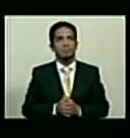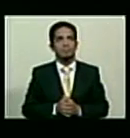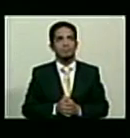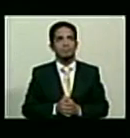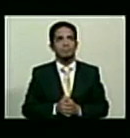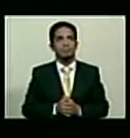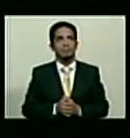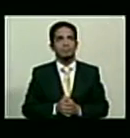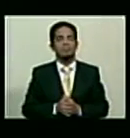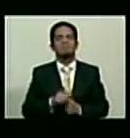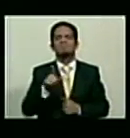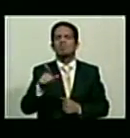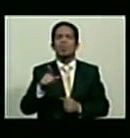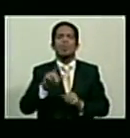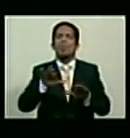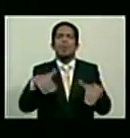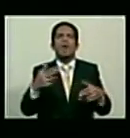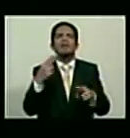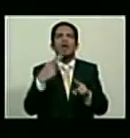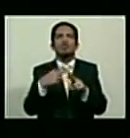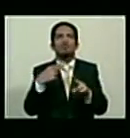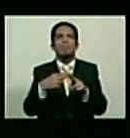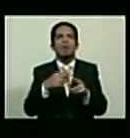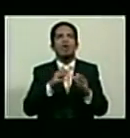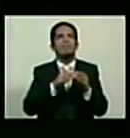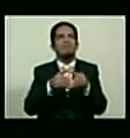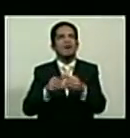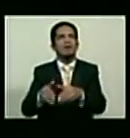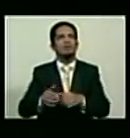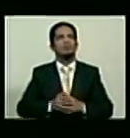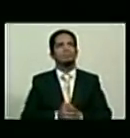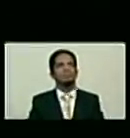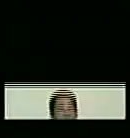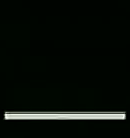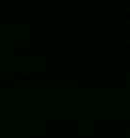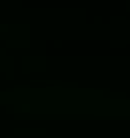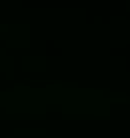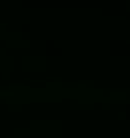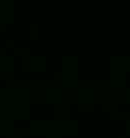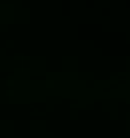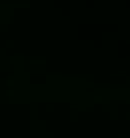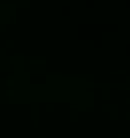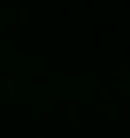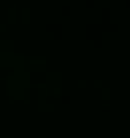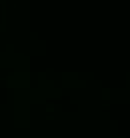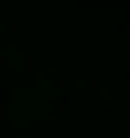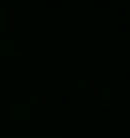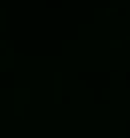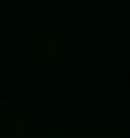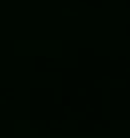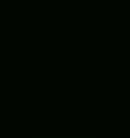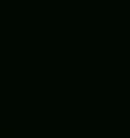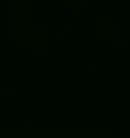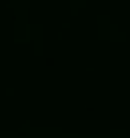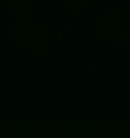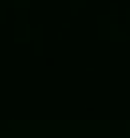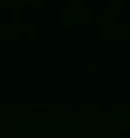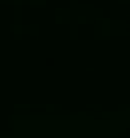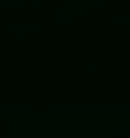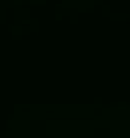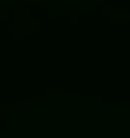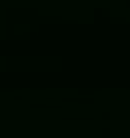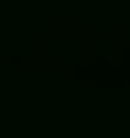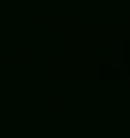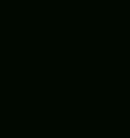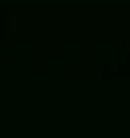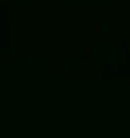What is the number of crew? Over. The number of crew is 70. Over. 60.